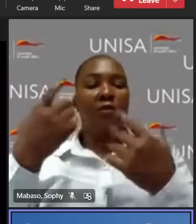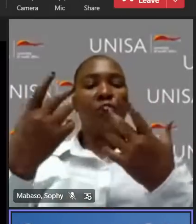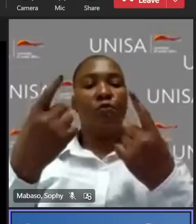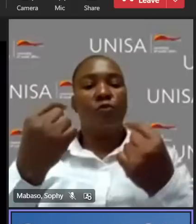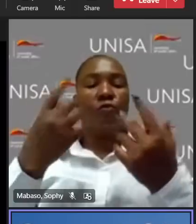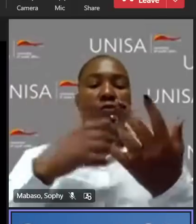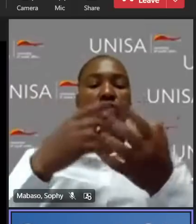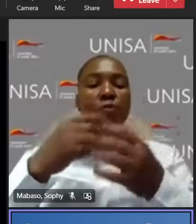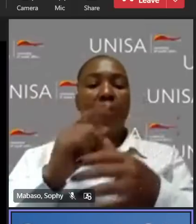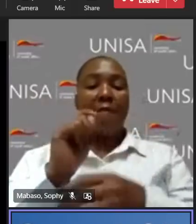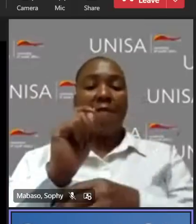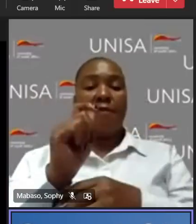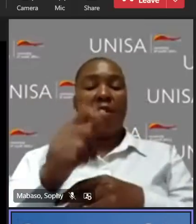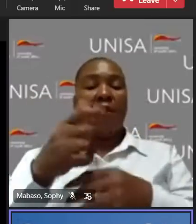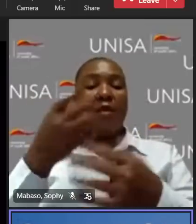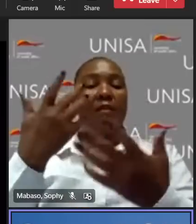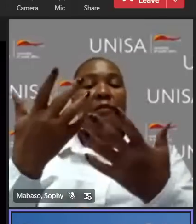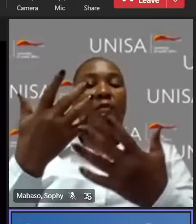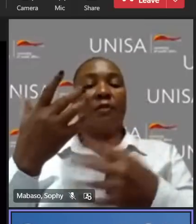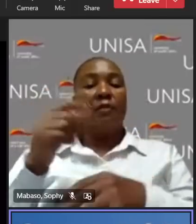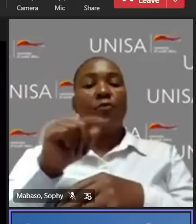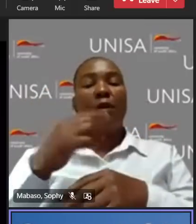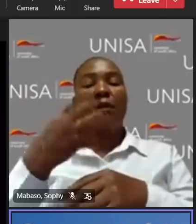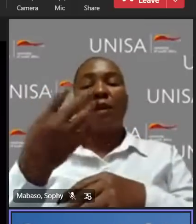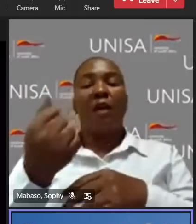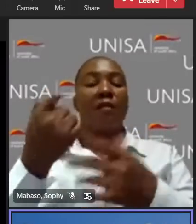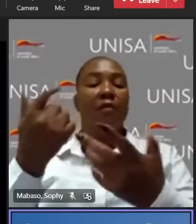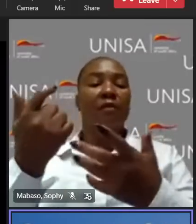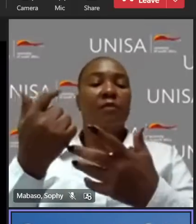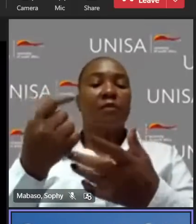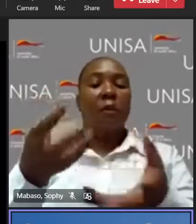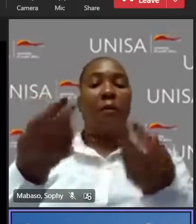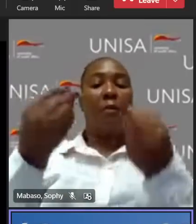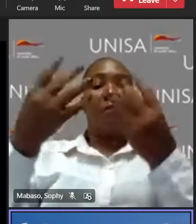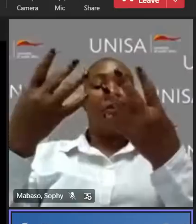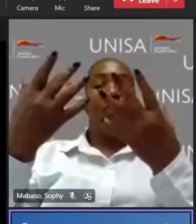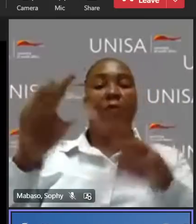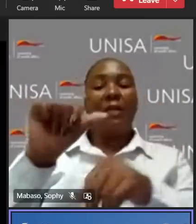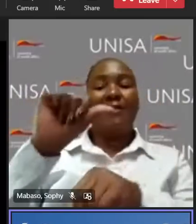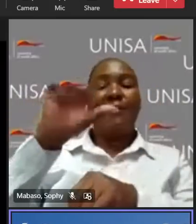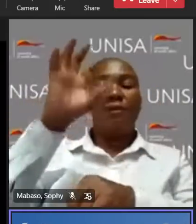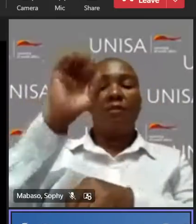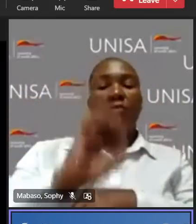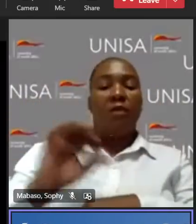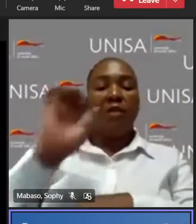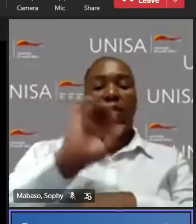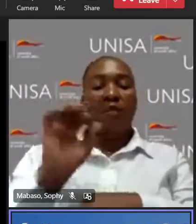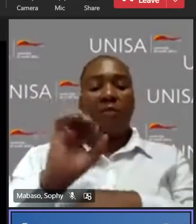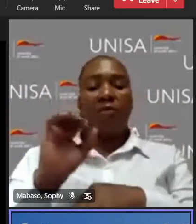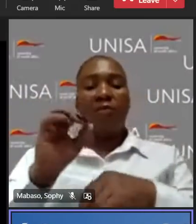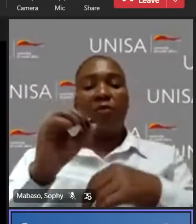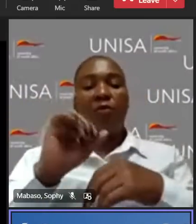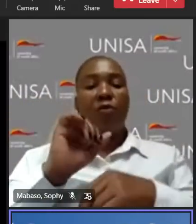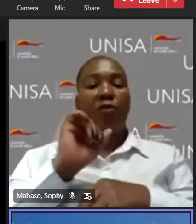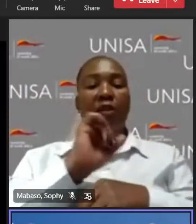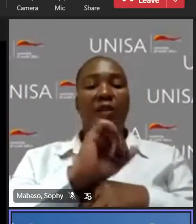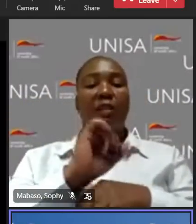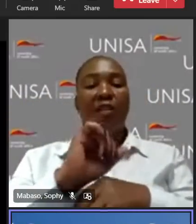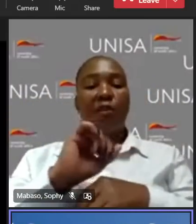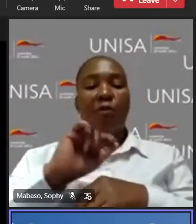be funded, it's that you must have obtained 60% on average on the